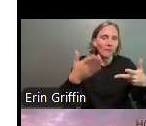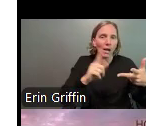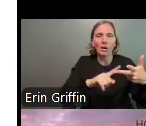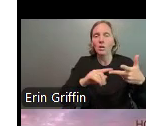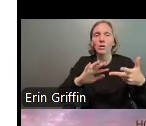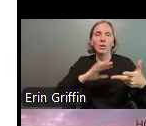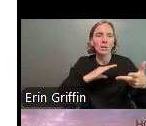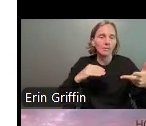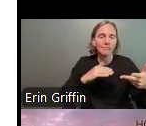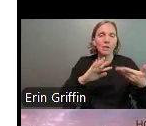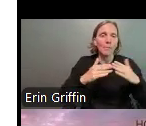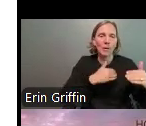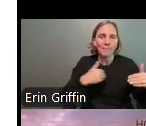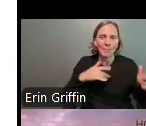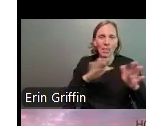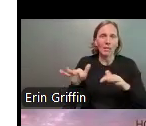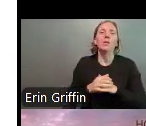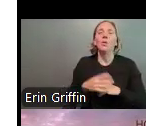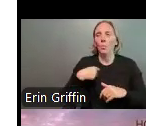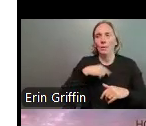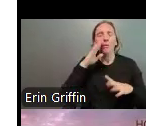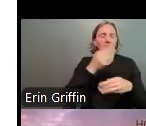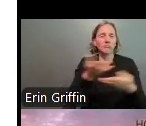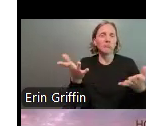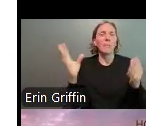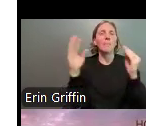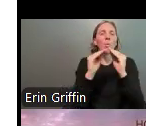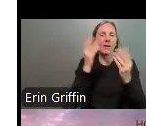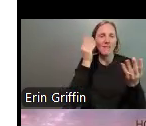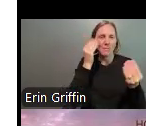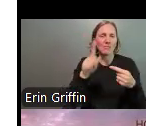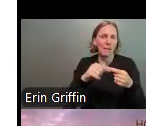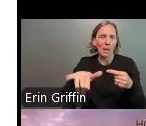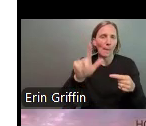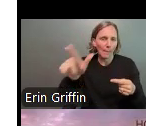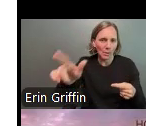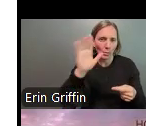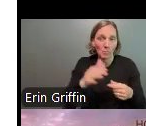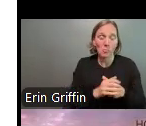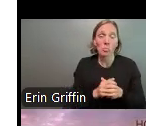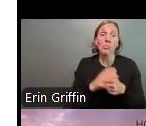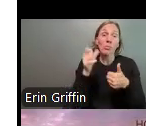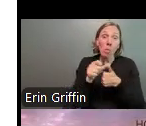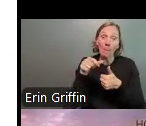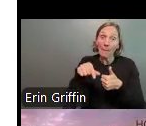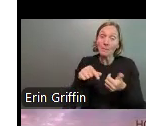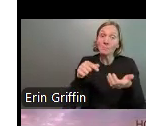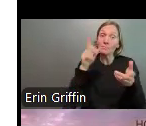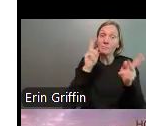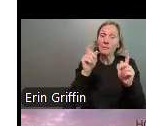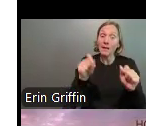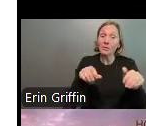additional details about that process in early fall. But again, just noting this is a limited enrollment, limited